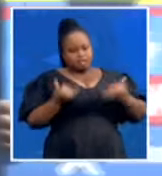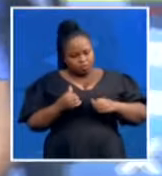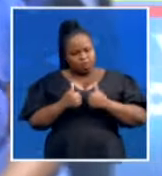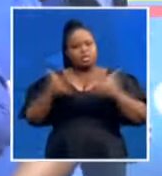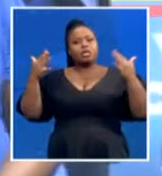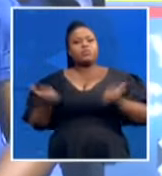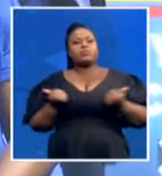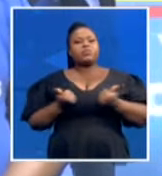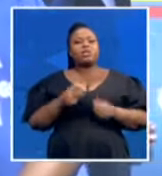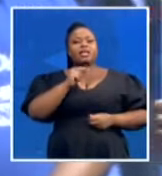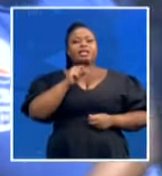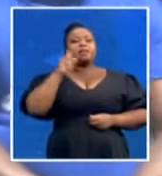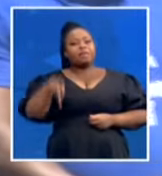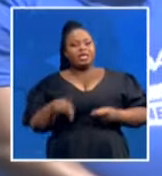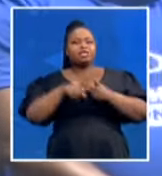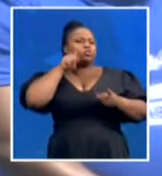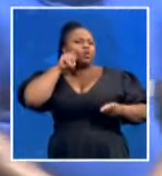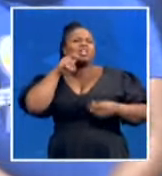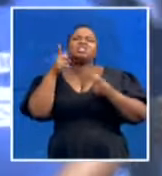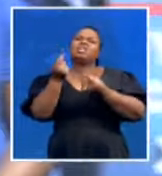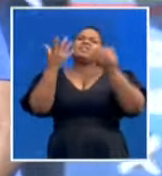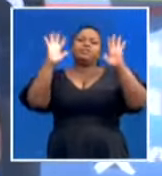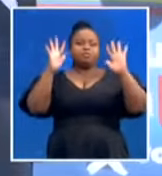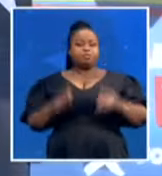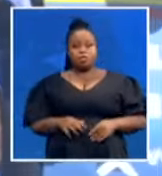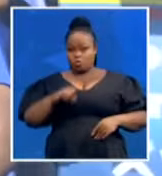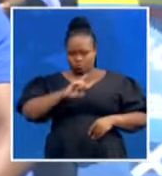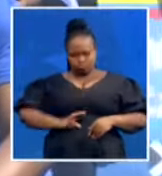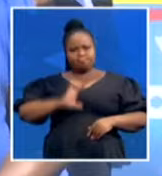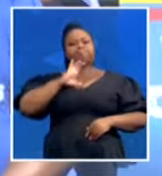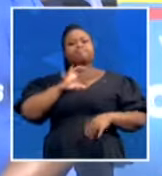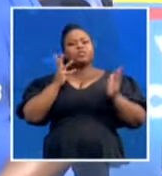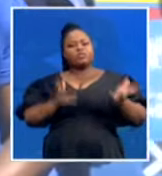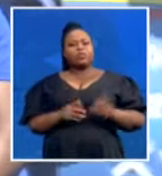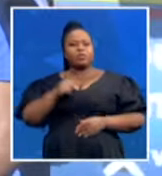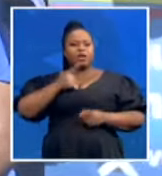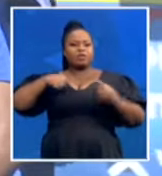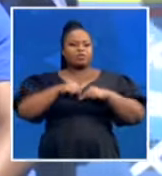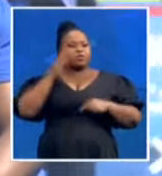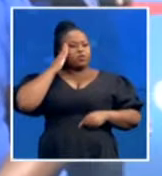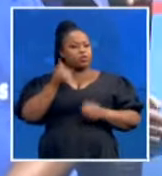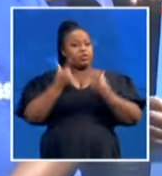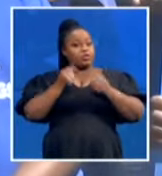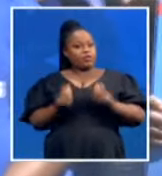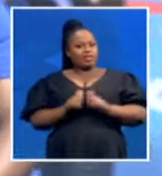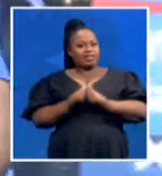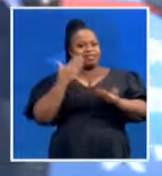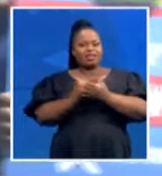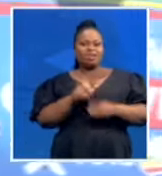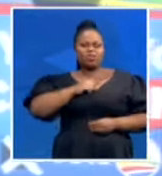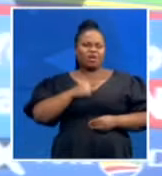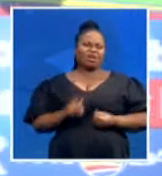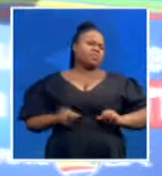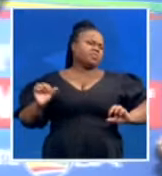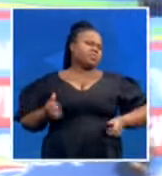Tswane. This is how confident we are in our ability to get things done. We have fielded excellent candidates in